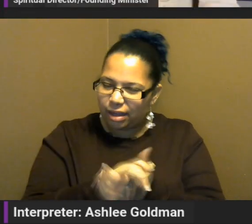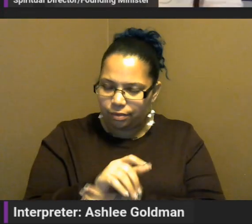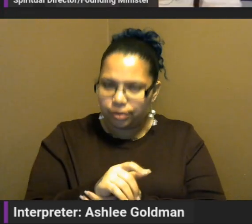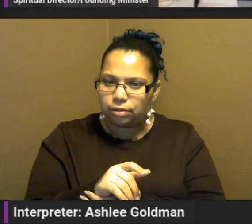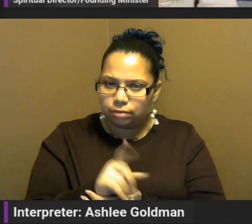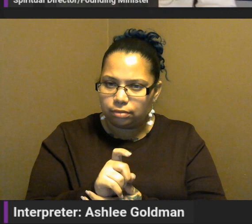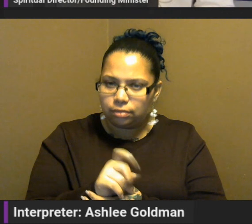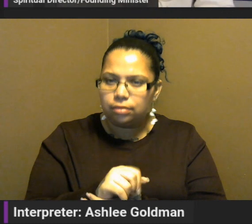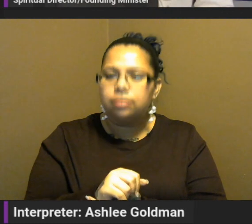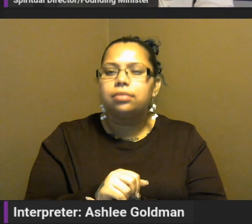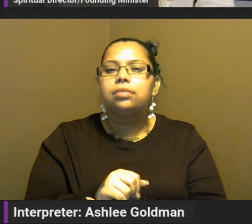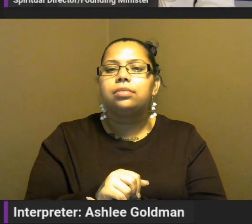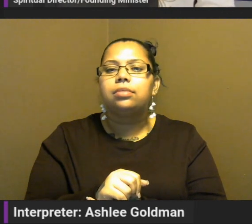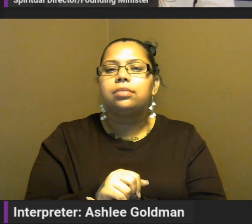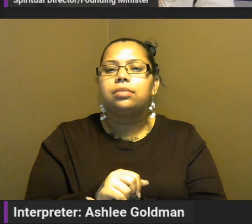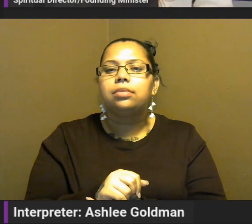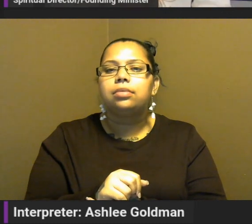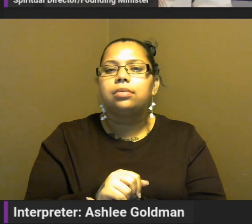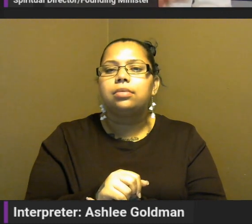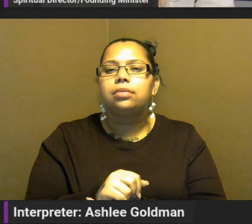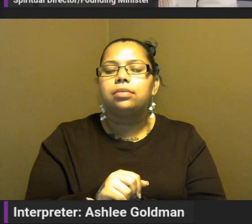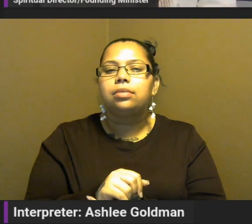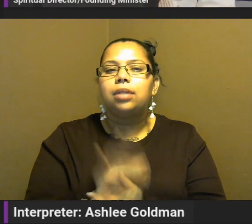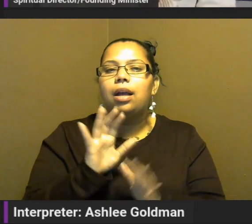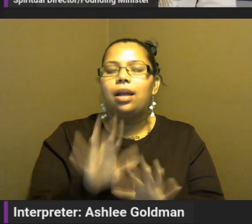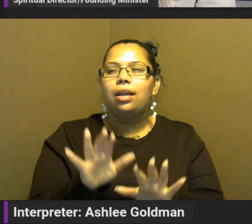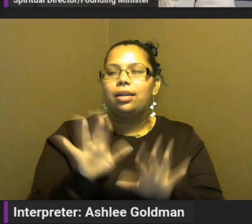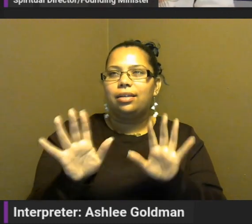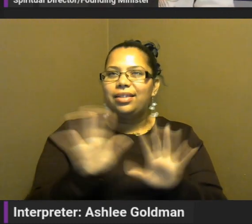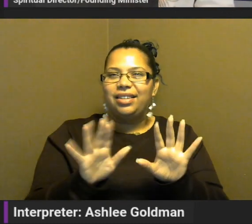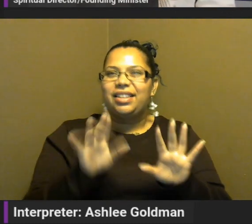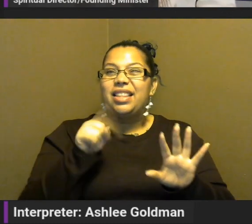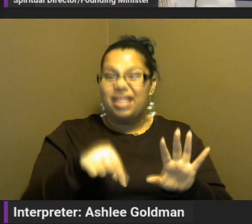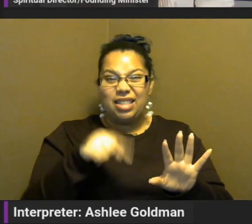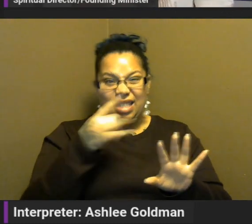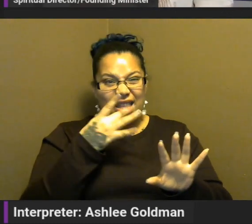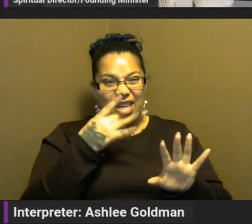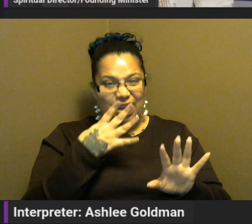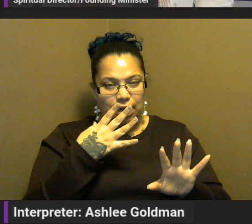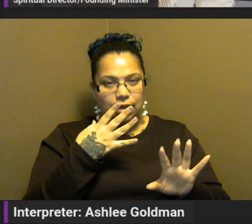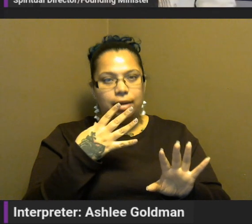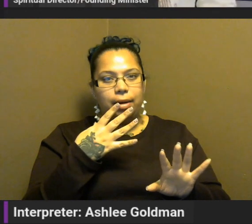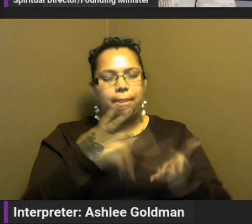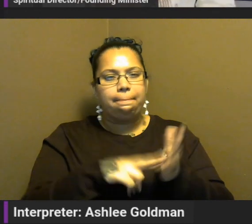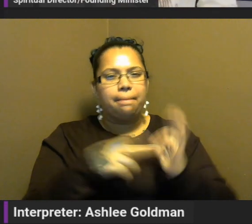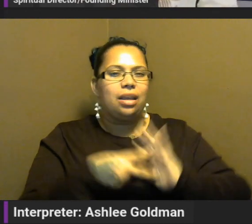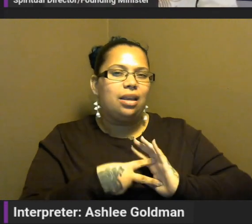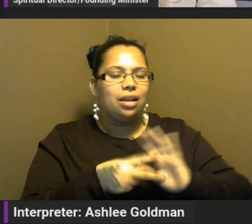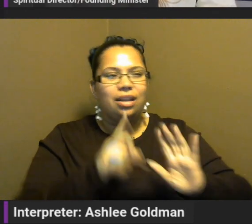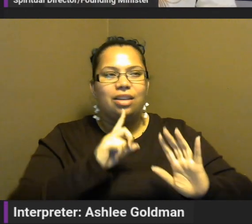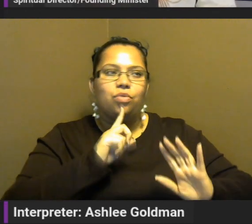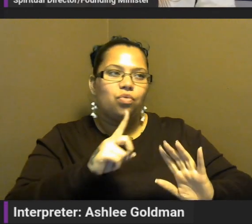what is this light in real life world? In what is this light in practical,